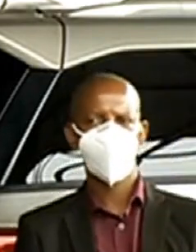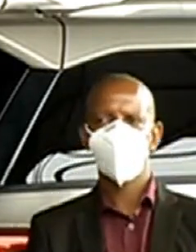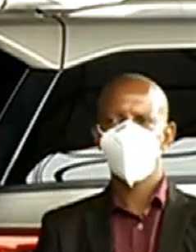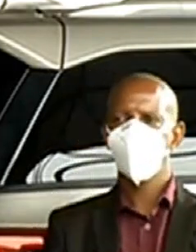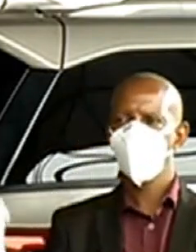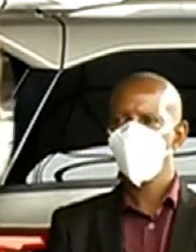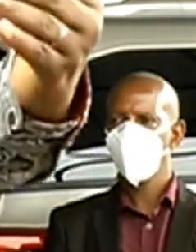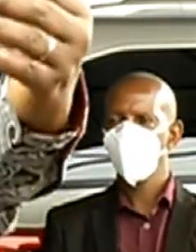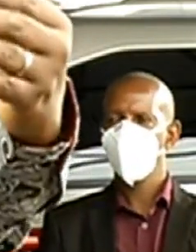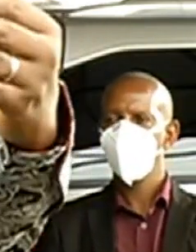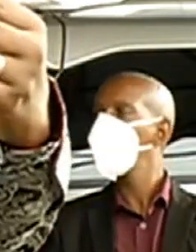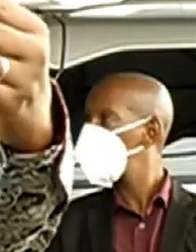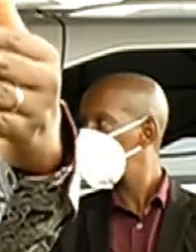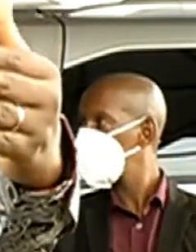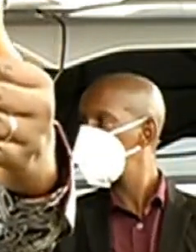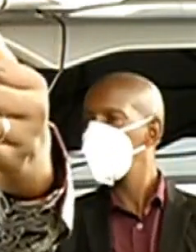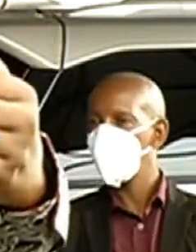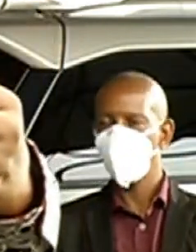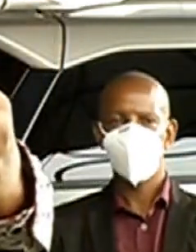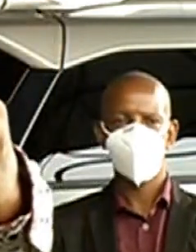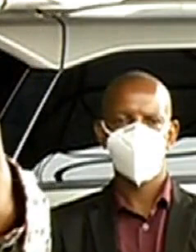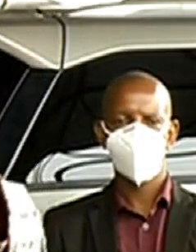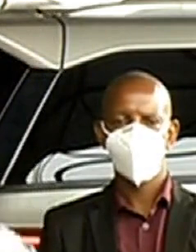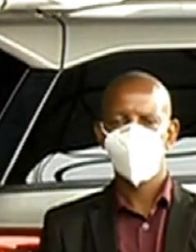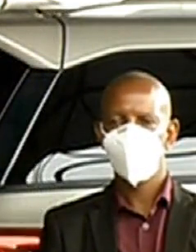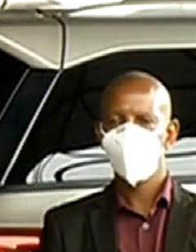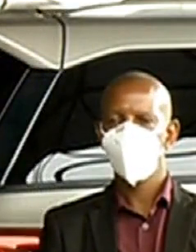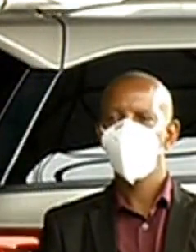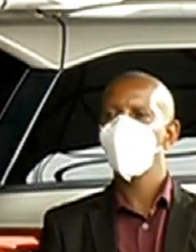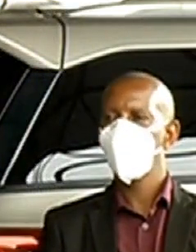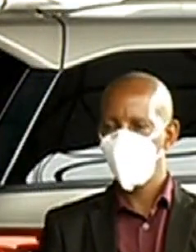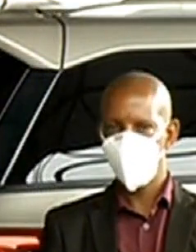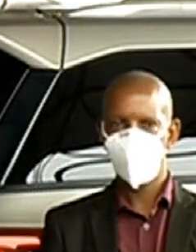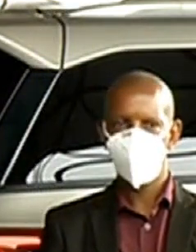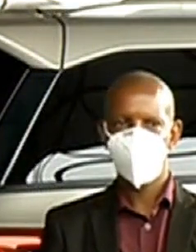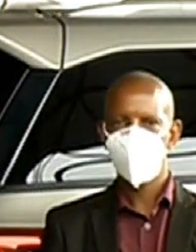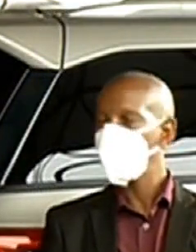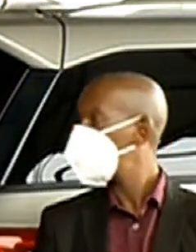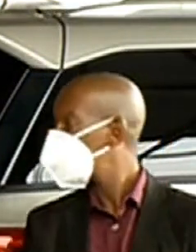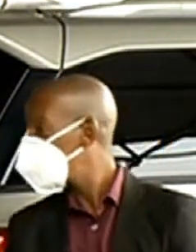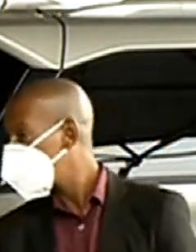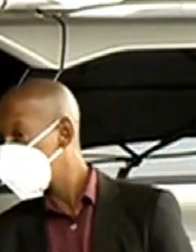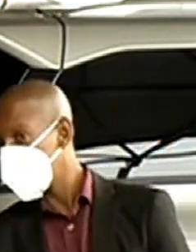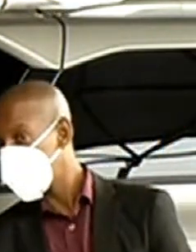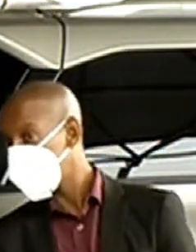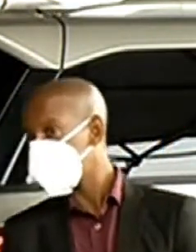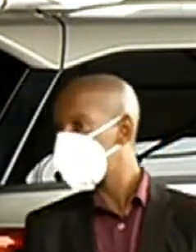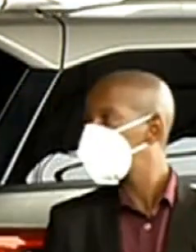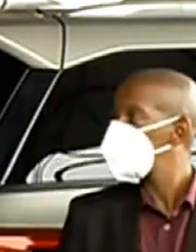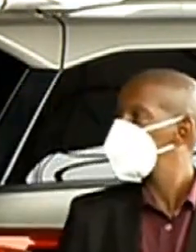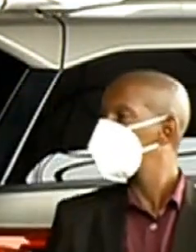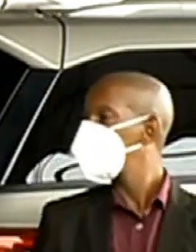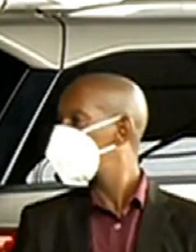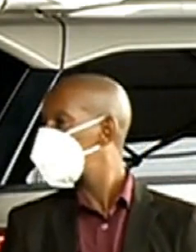remember, they have also been working throughout the festive season. Some of them were supposed to go on leave right at